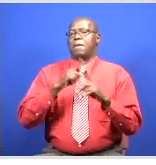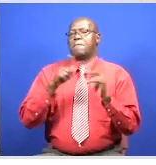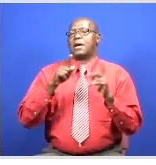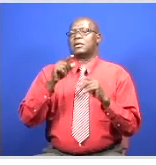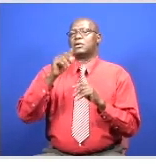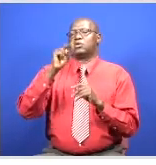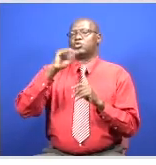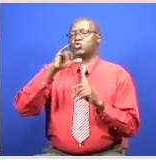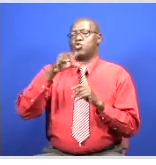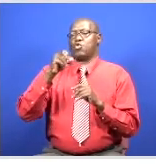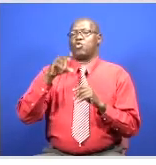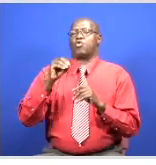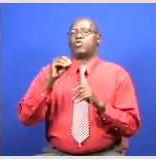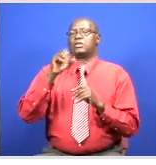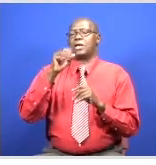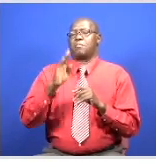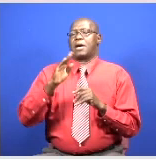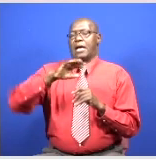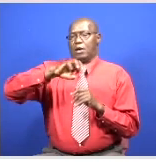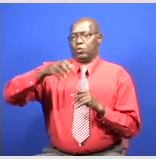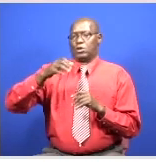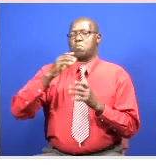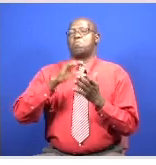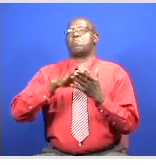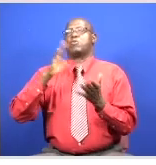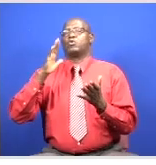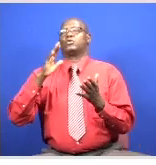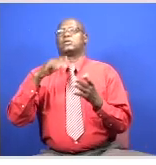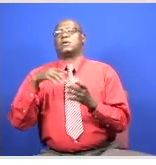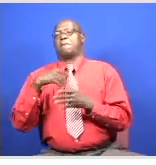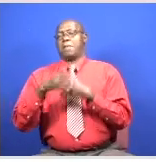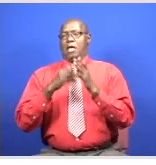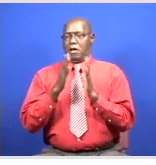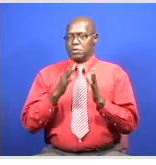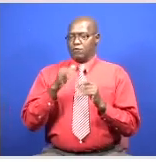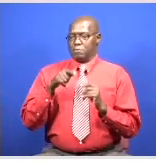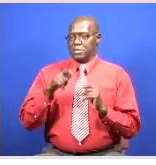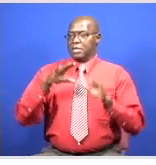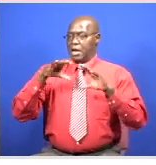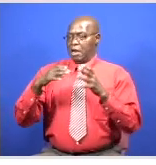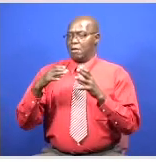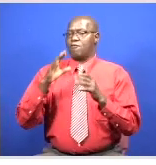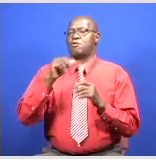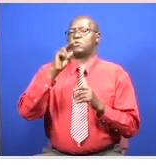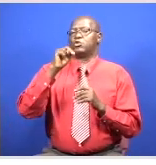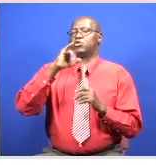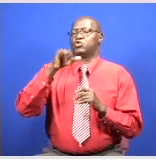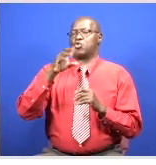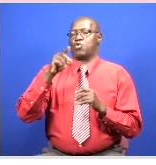sub-county, because most of the players from this club and most members are from Njoro